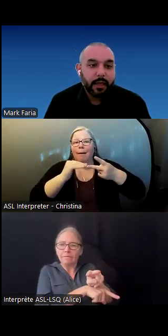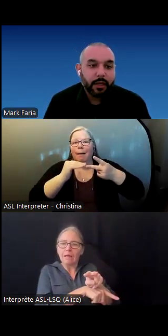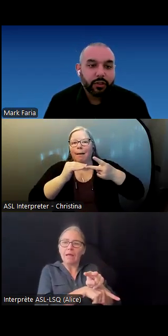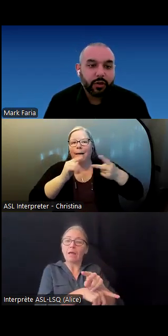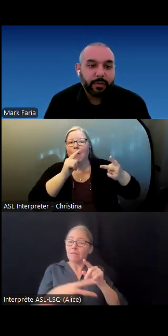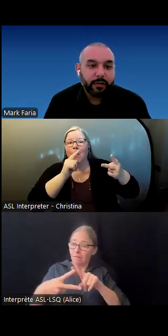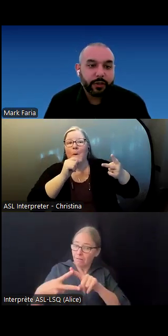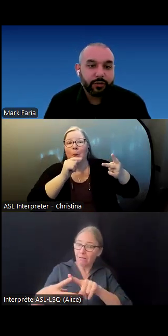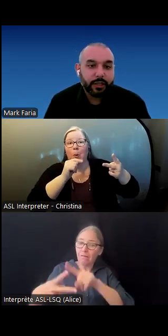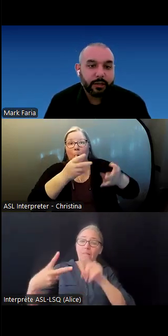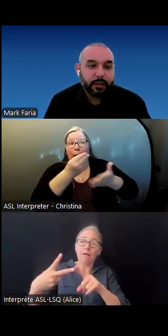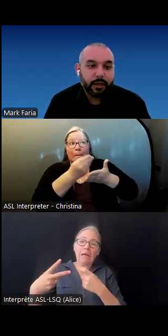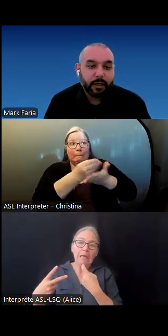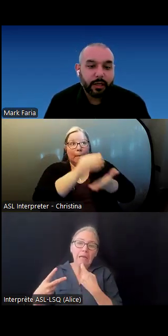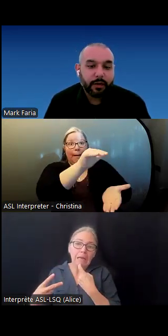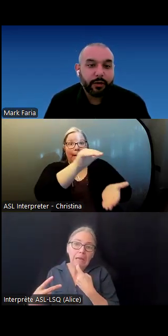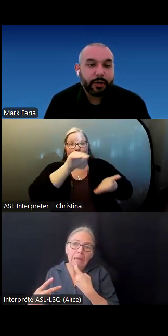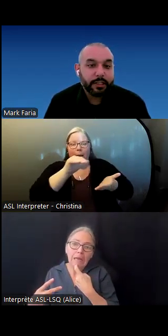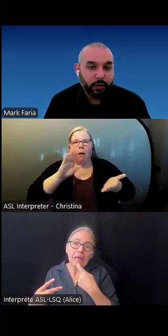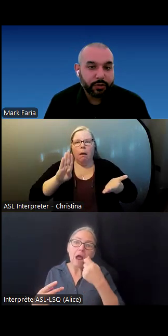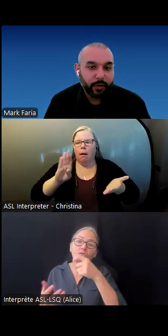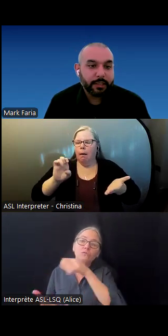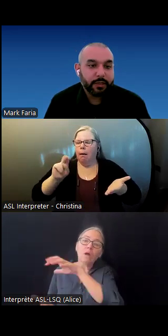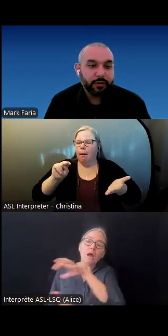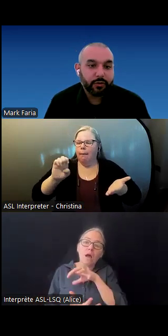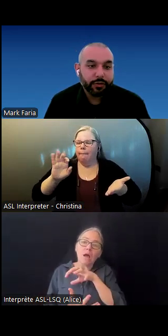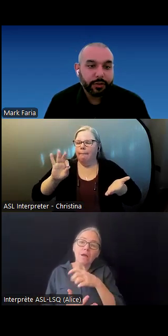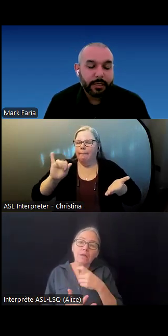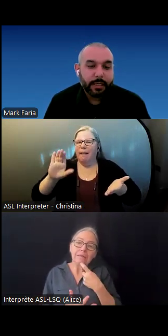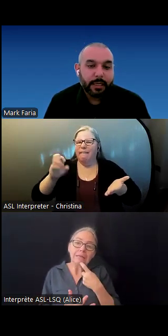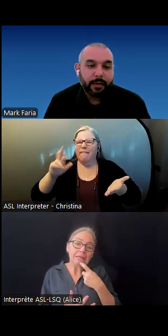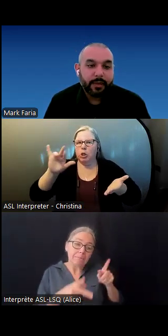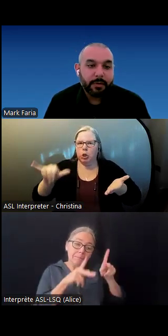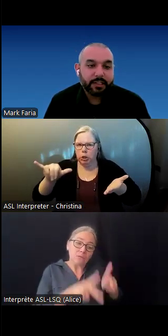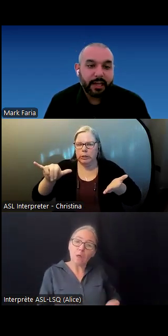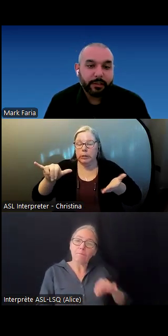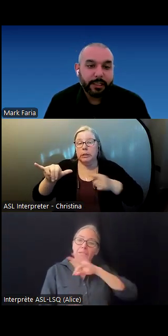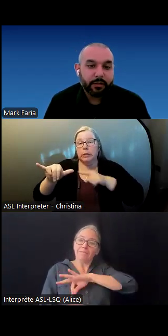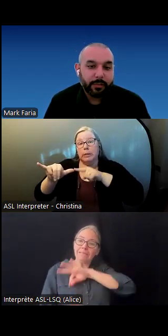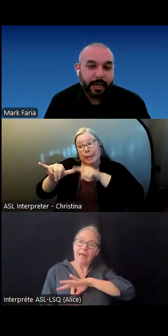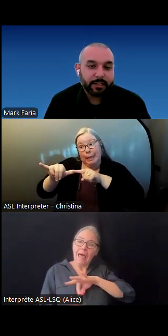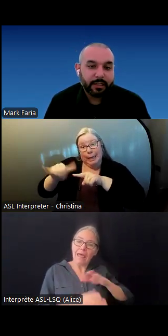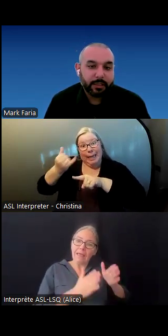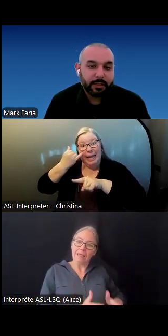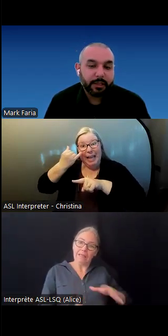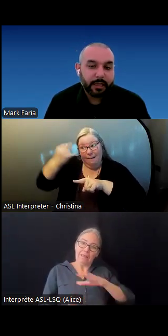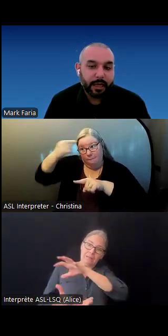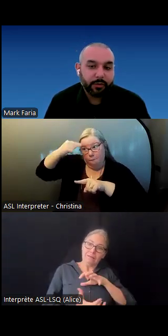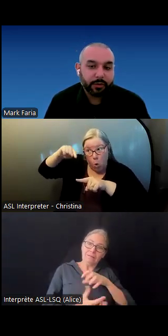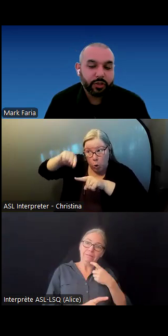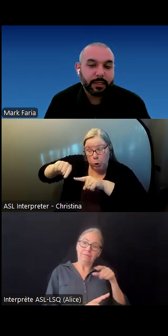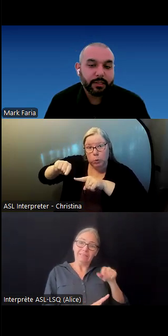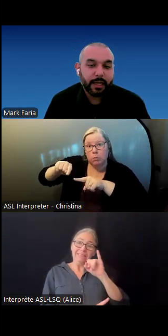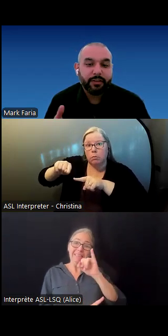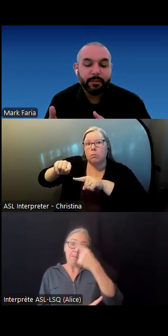So the beneficiary, if they're an adult, so 18 years or older, they must have legal capacity to be the account